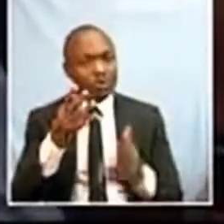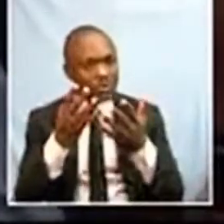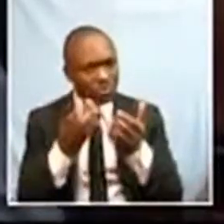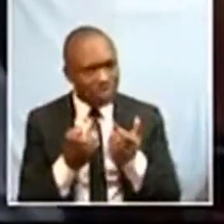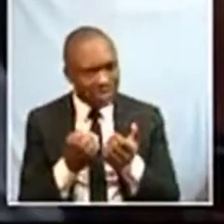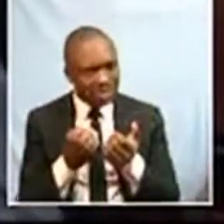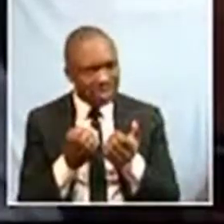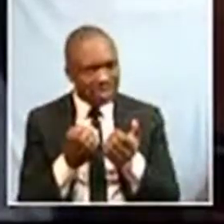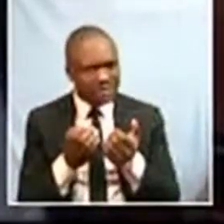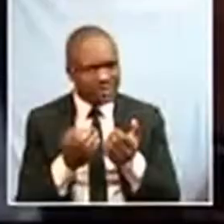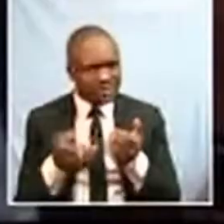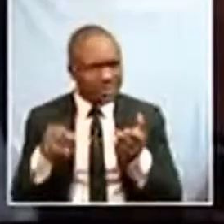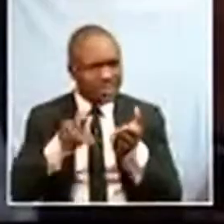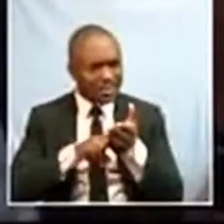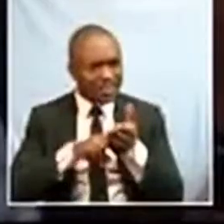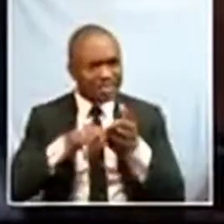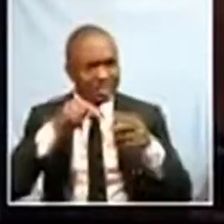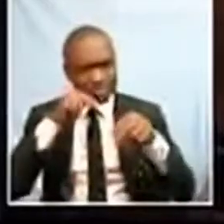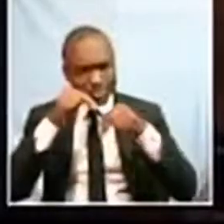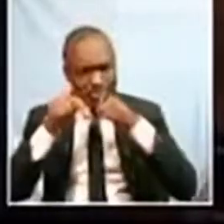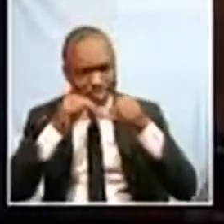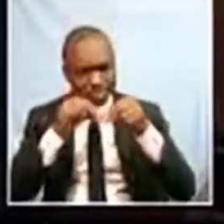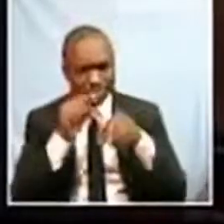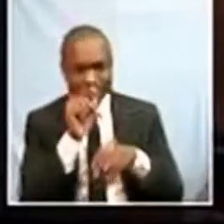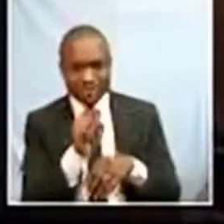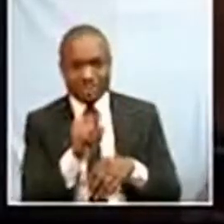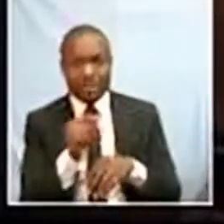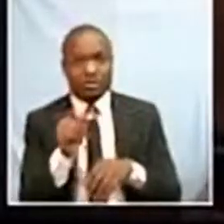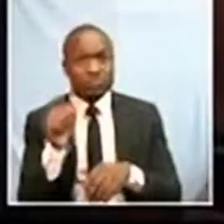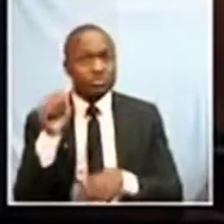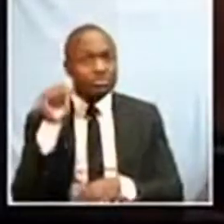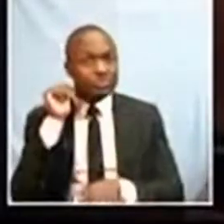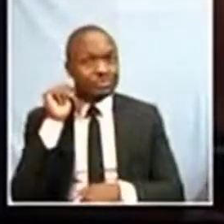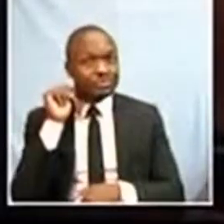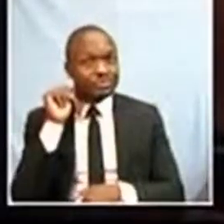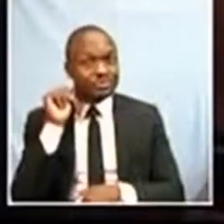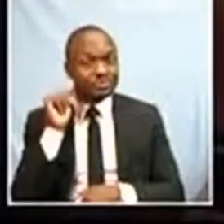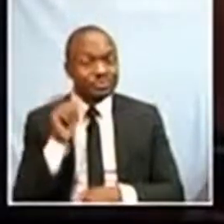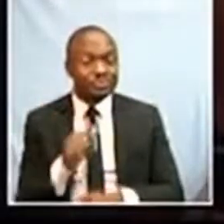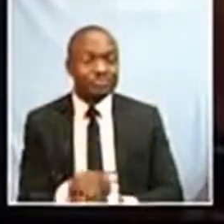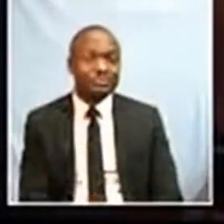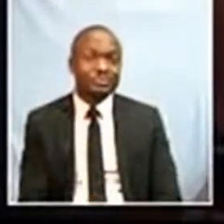to renegotiate. Such a one will refuse.